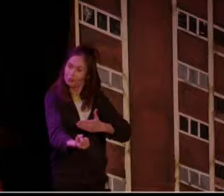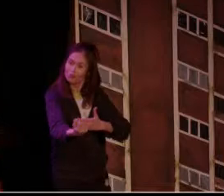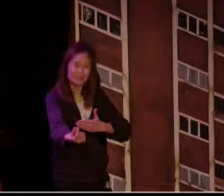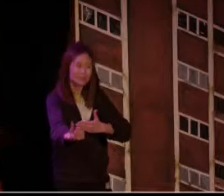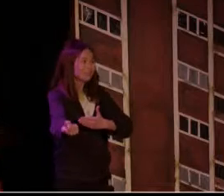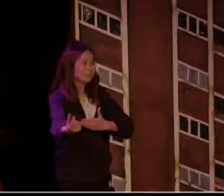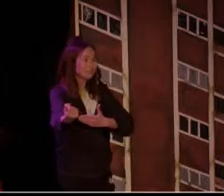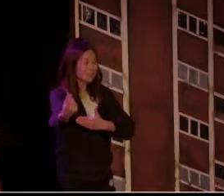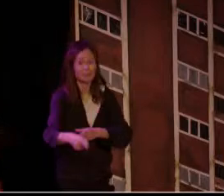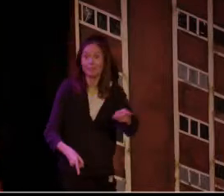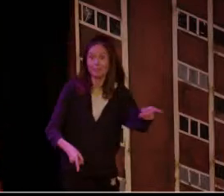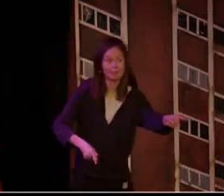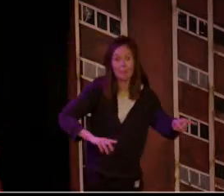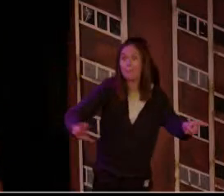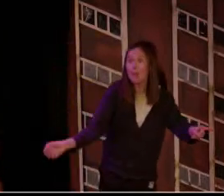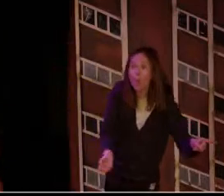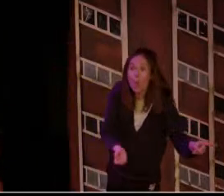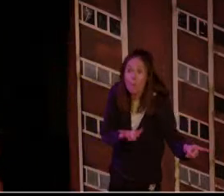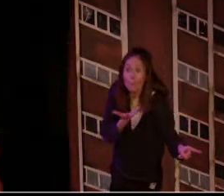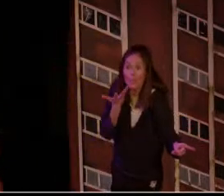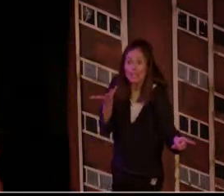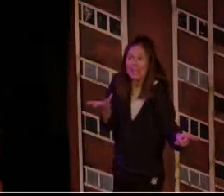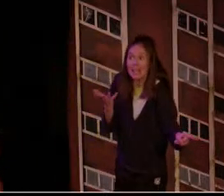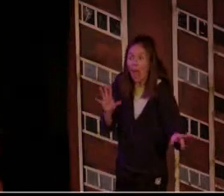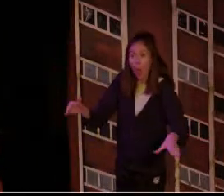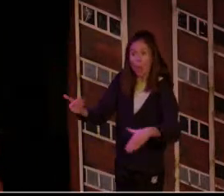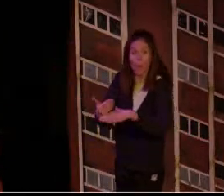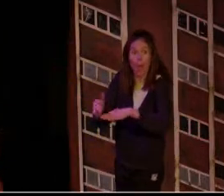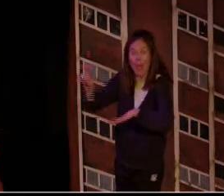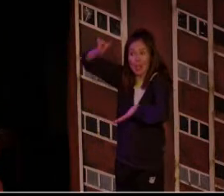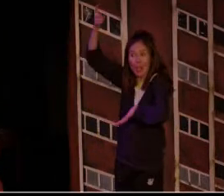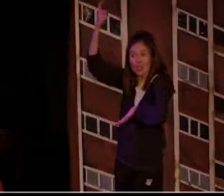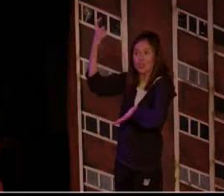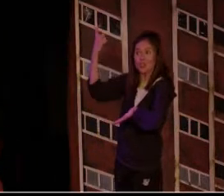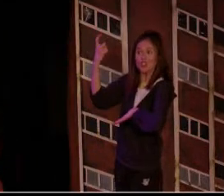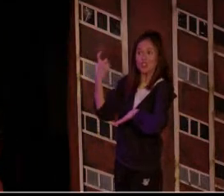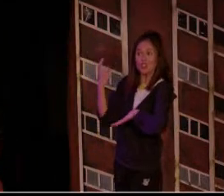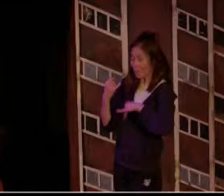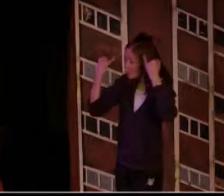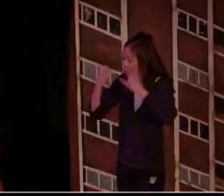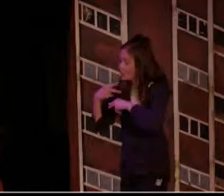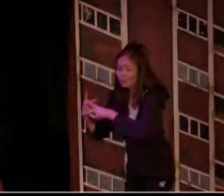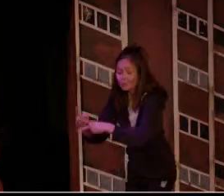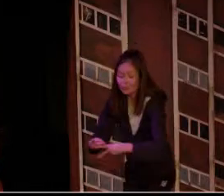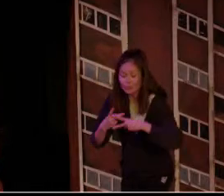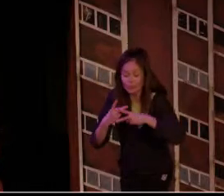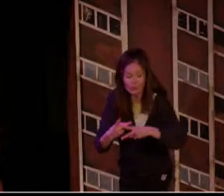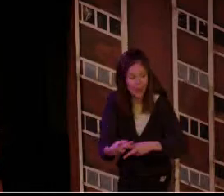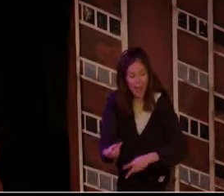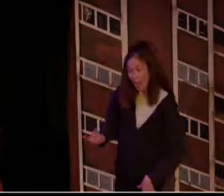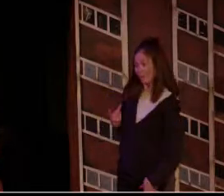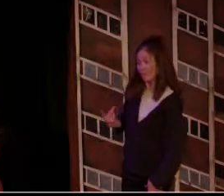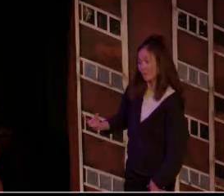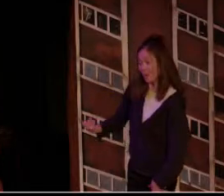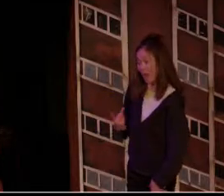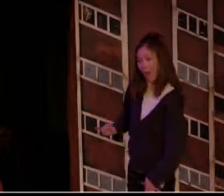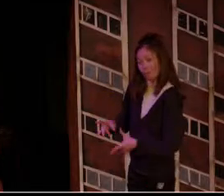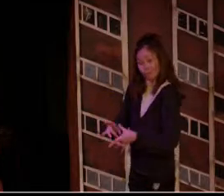A shepherd's daughter, and what comes next and what happens after is the pageantry of